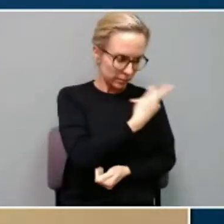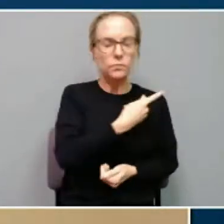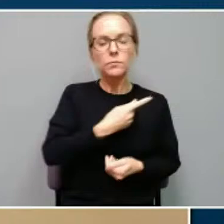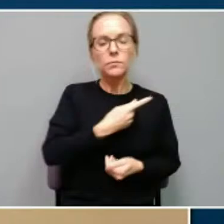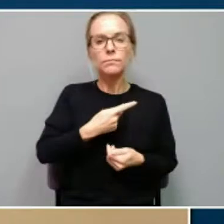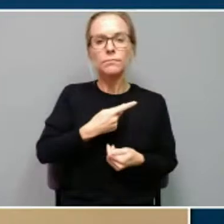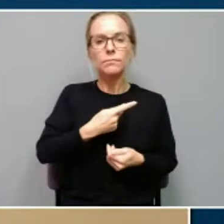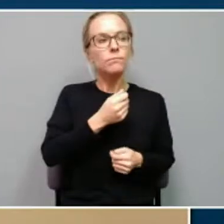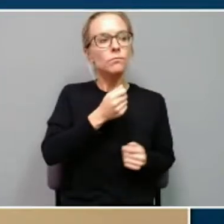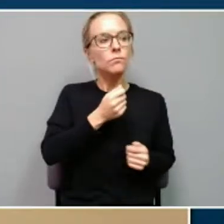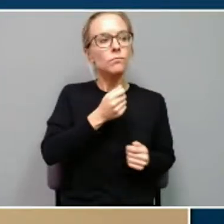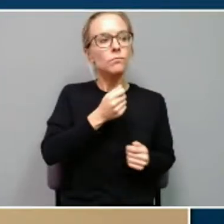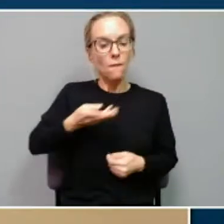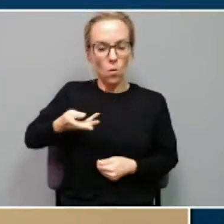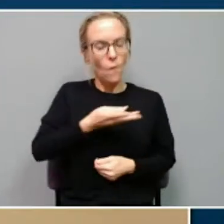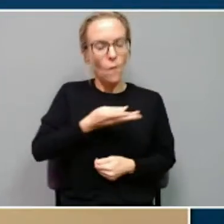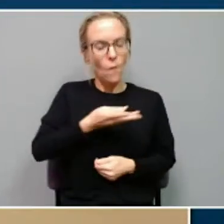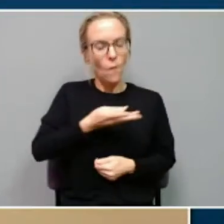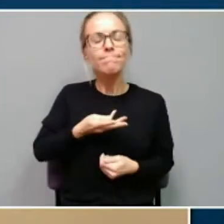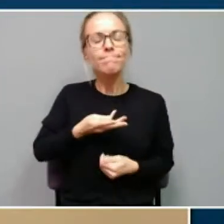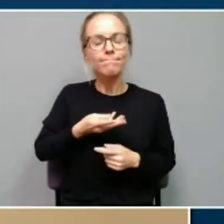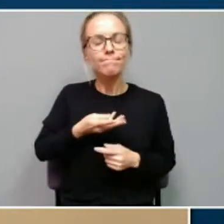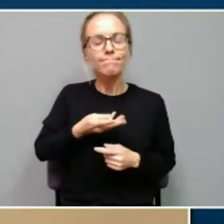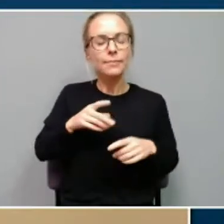for COVID-19.